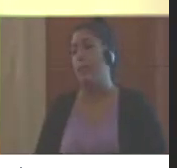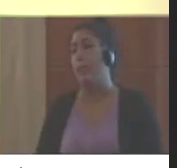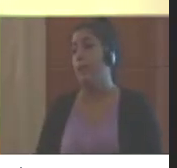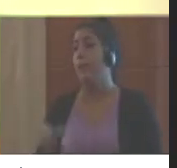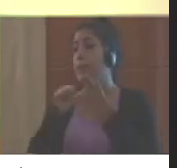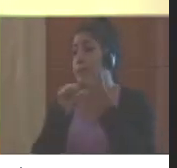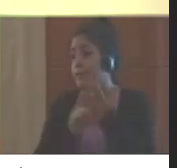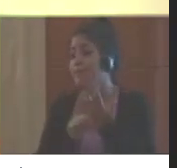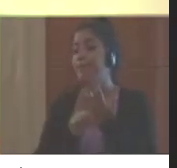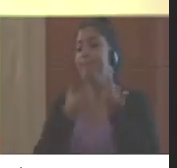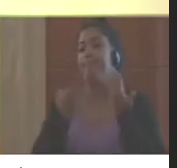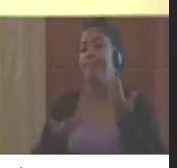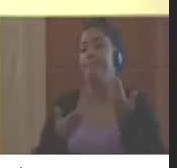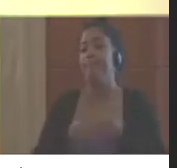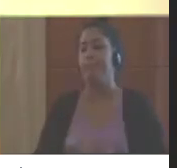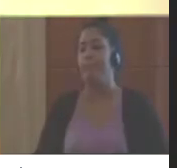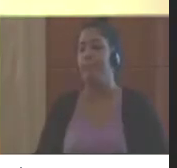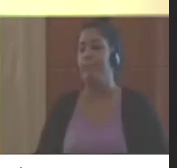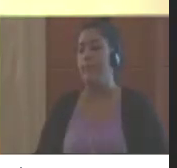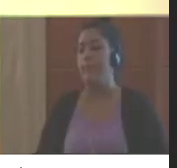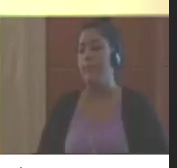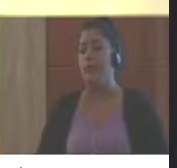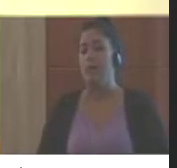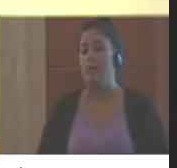response. Minister.